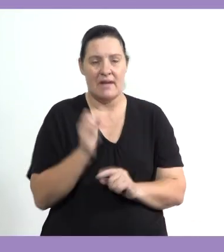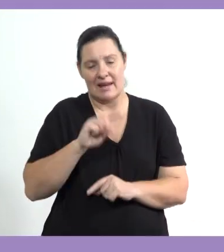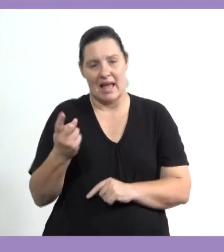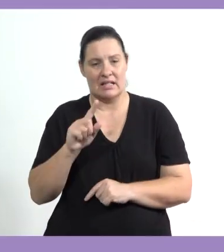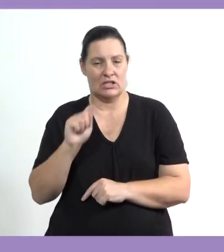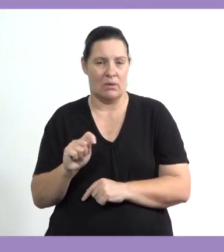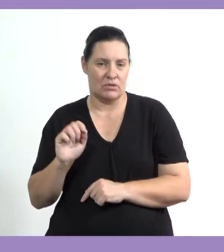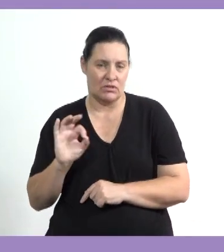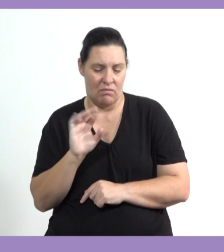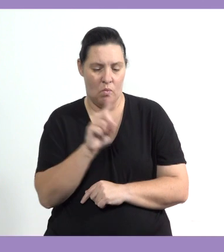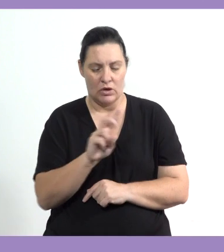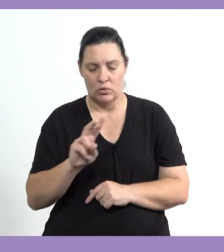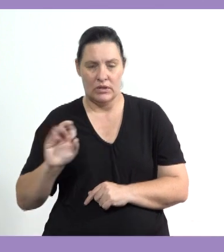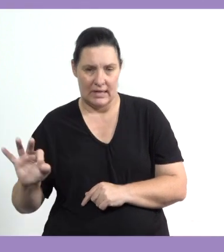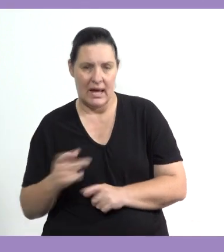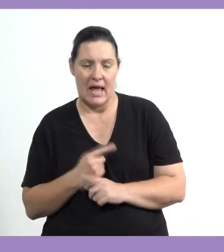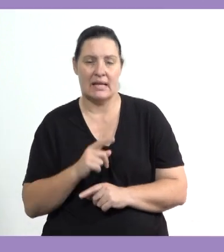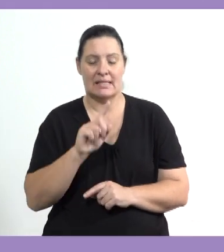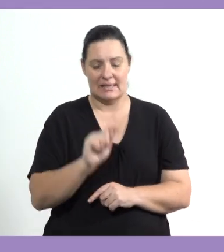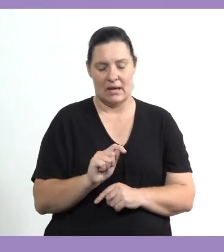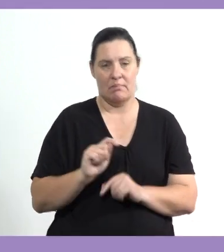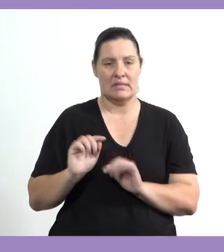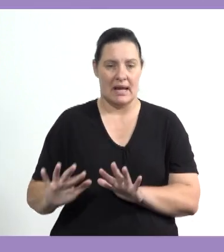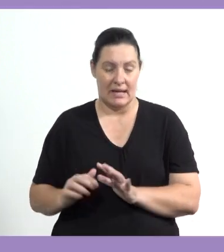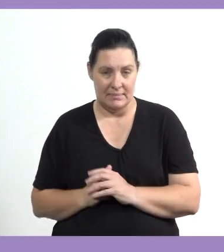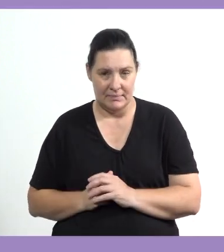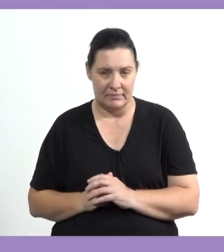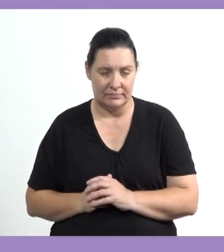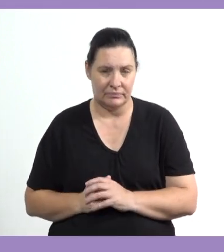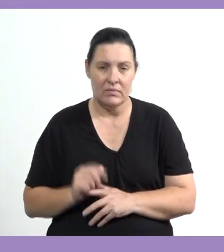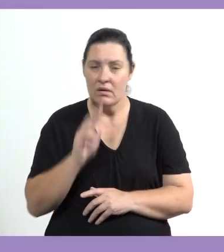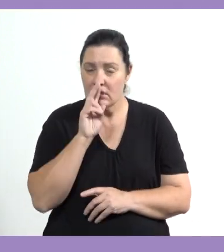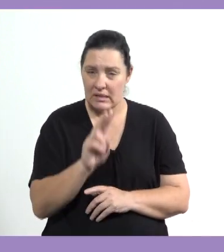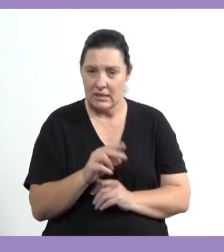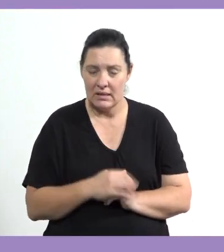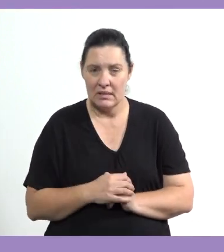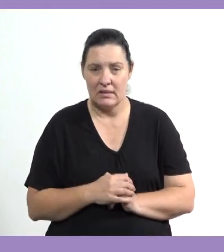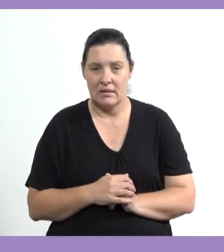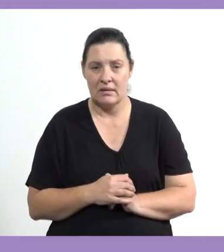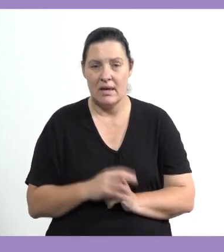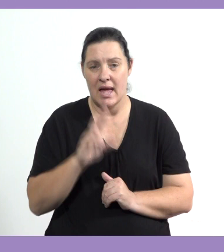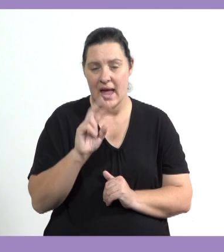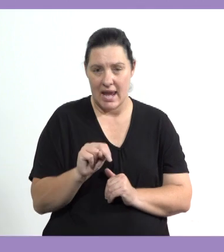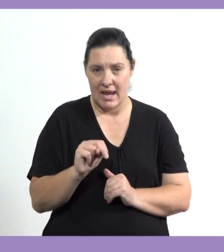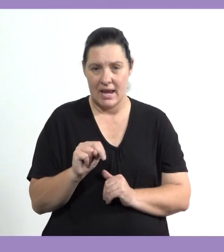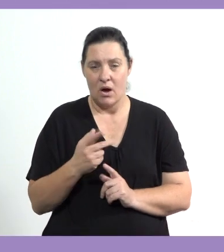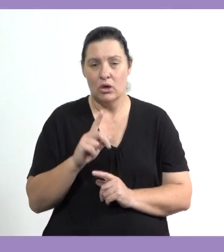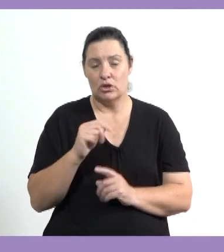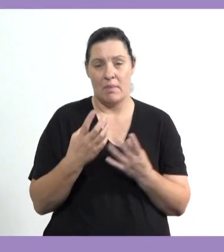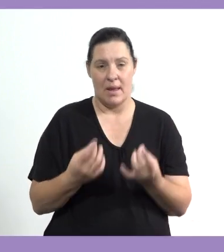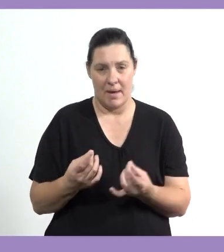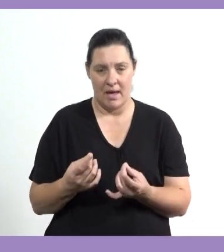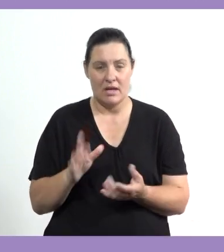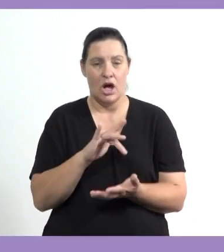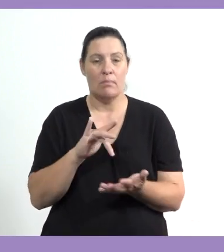the next 3 terms and then the 10th term. So here, if we notice that the n, or the term